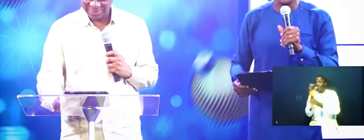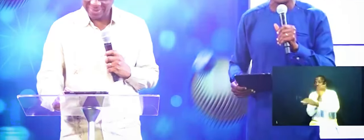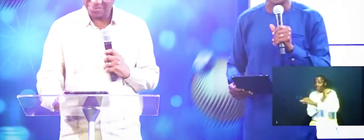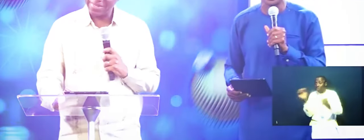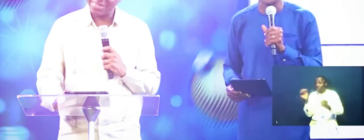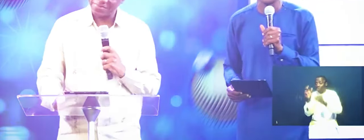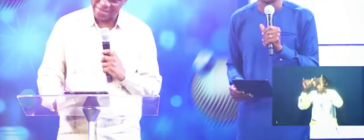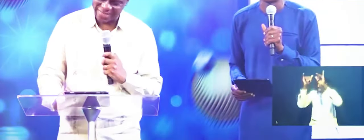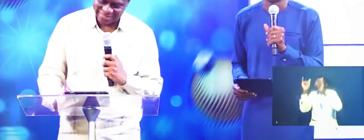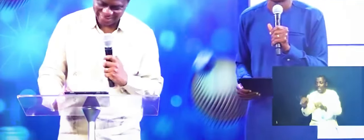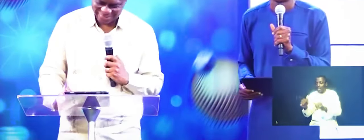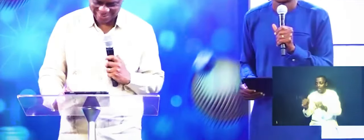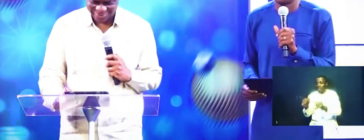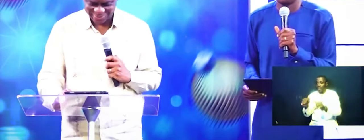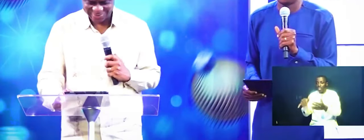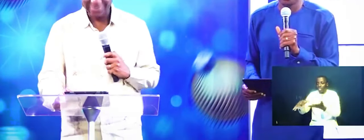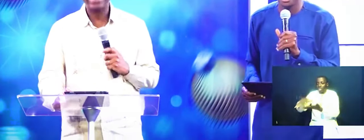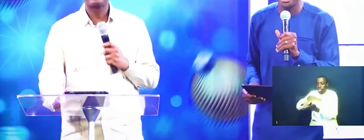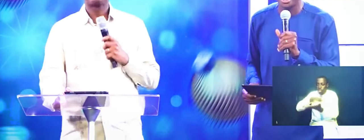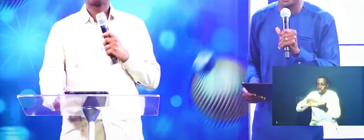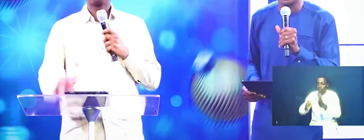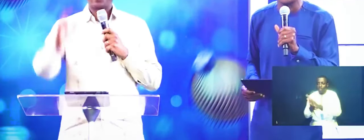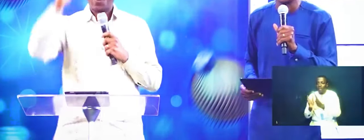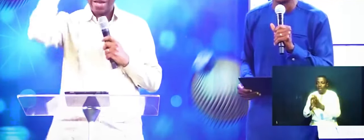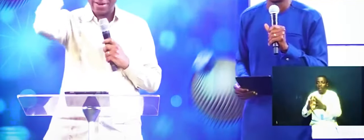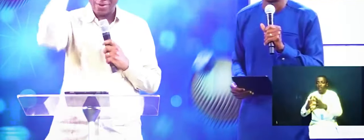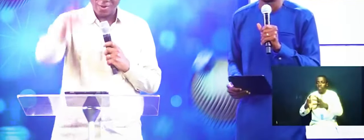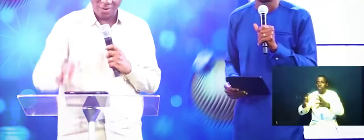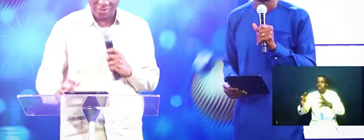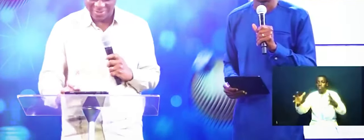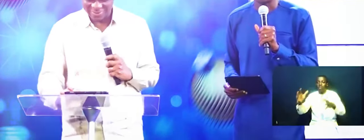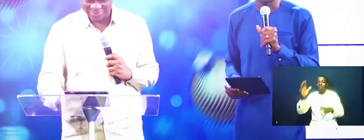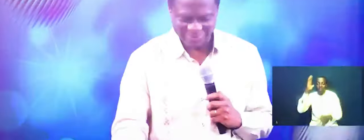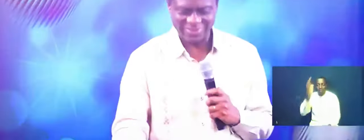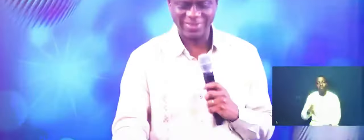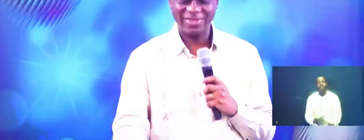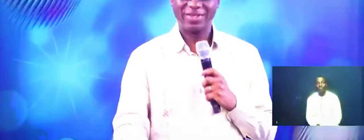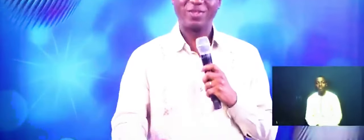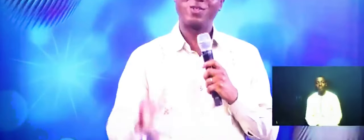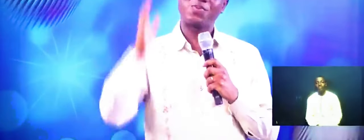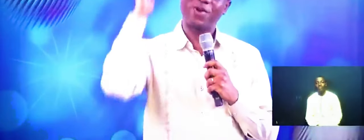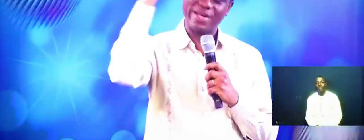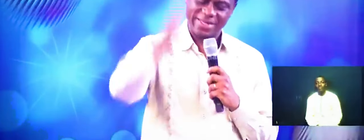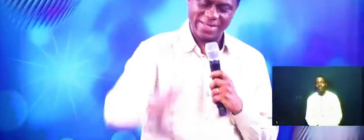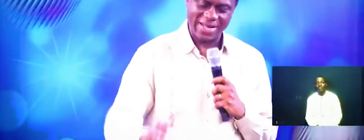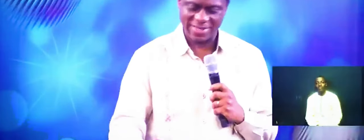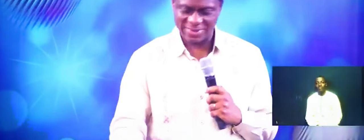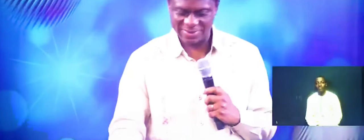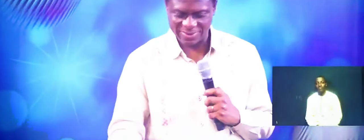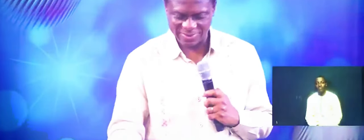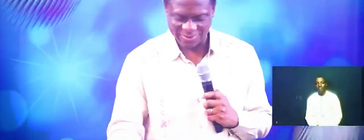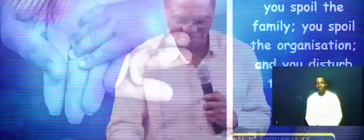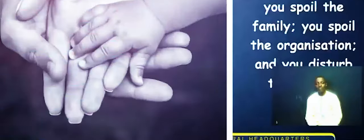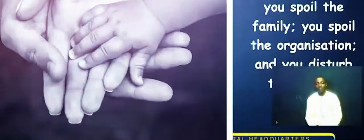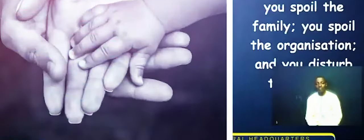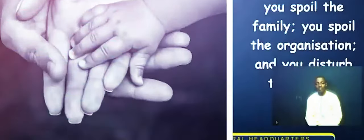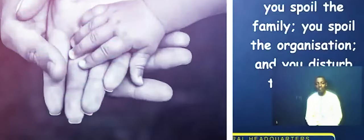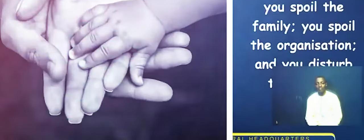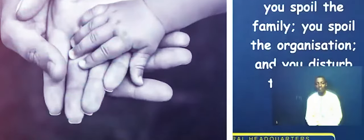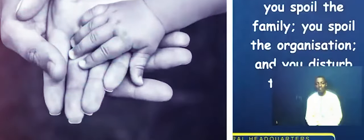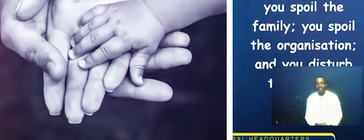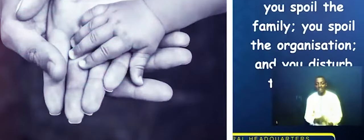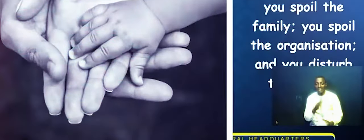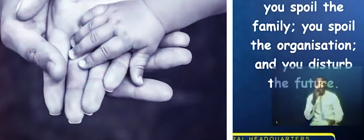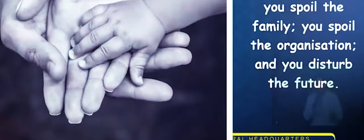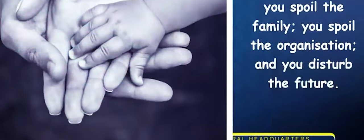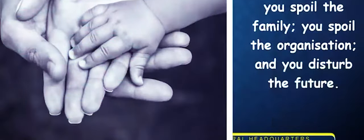fra morini. Please pay attention. I don't know, mummy and tea. You spare the rod, you spoil the child. So, grant ye